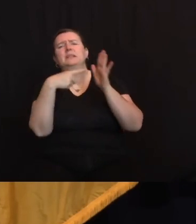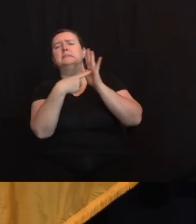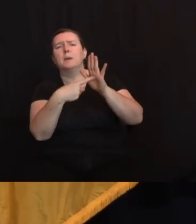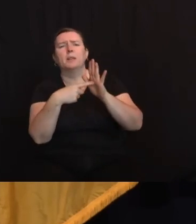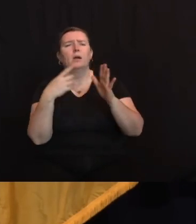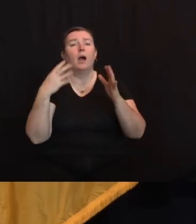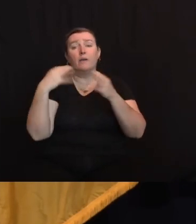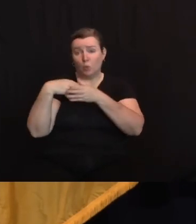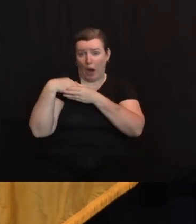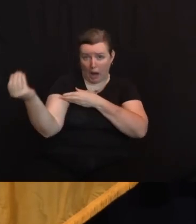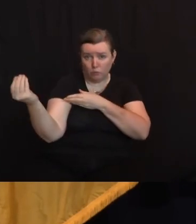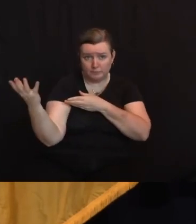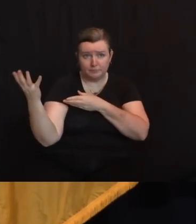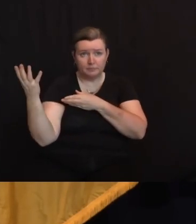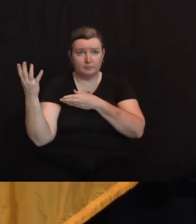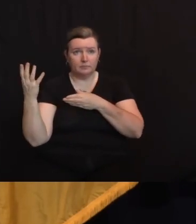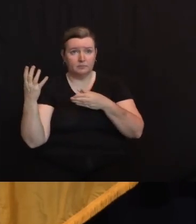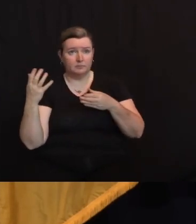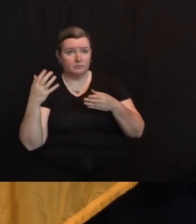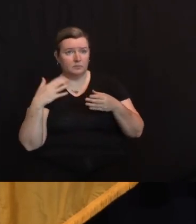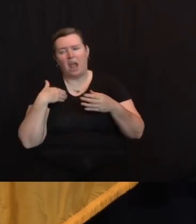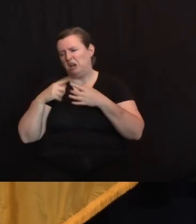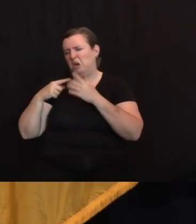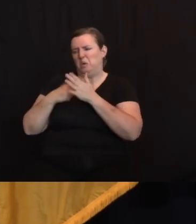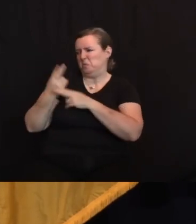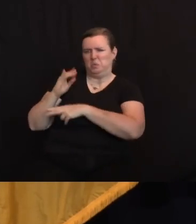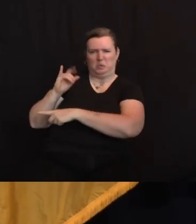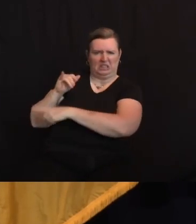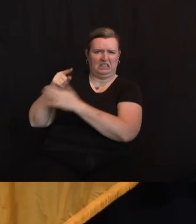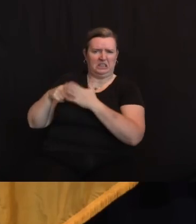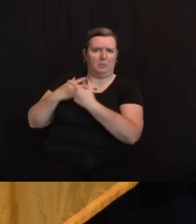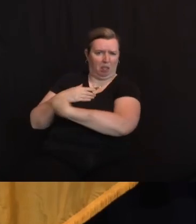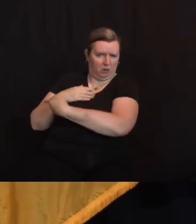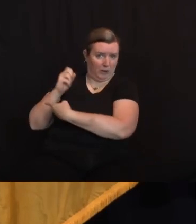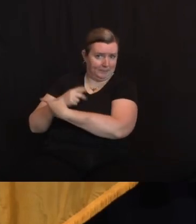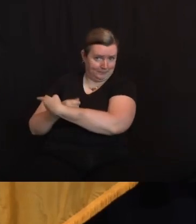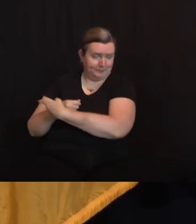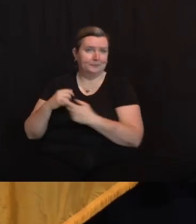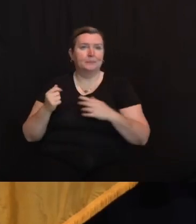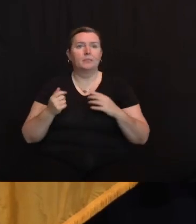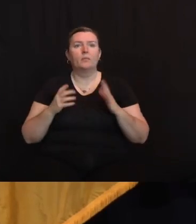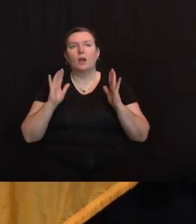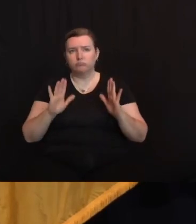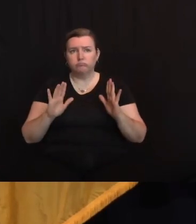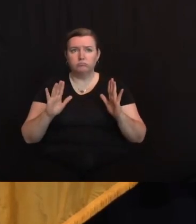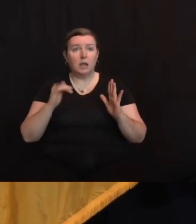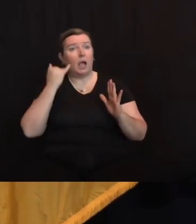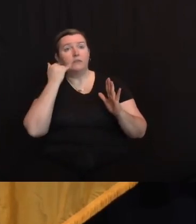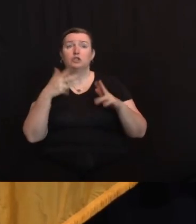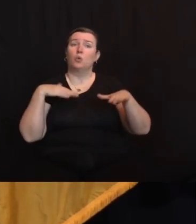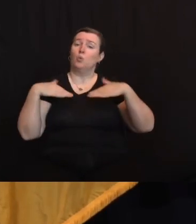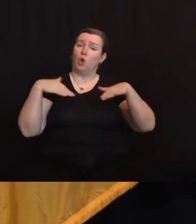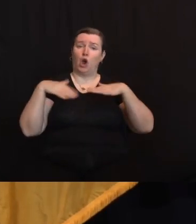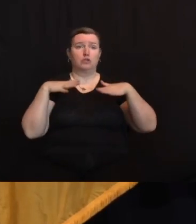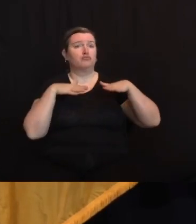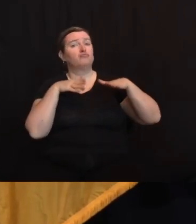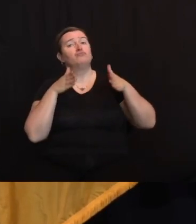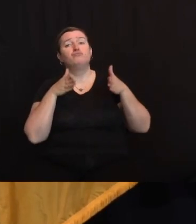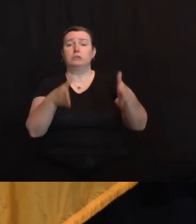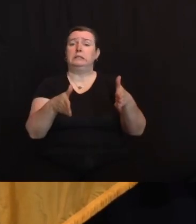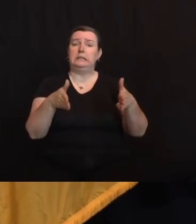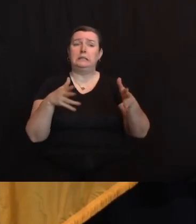you or Tina see this differently, jump in. Your walking down the street and you're